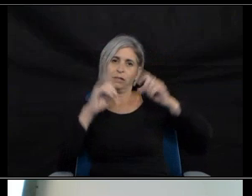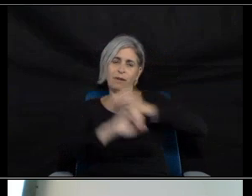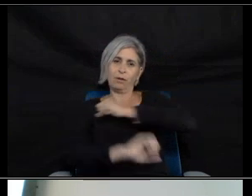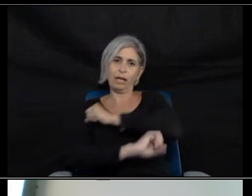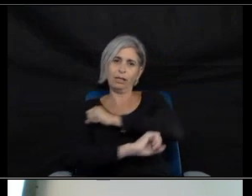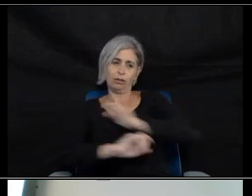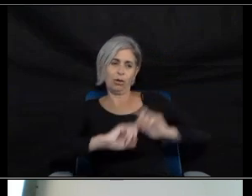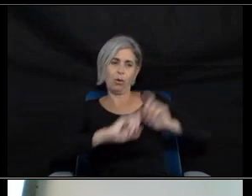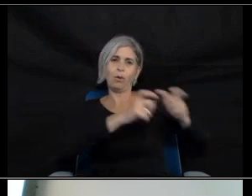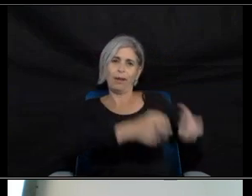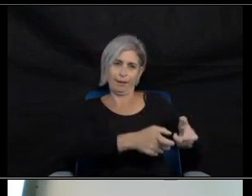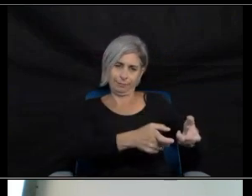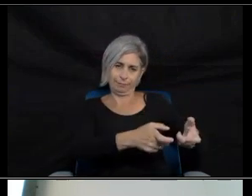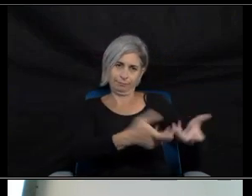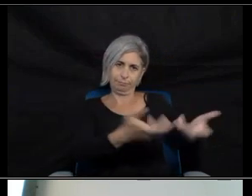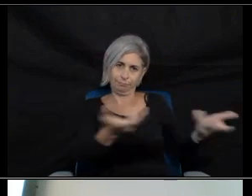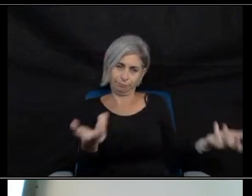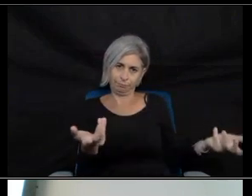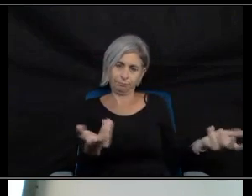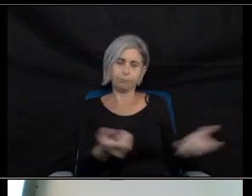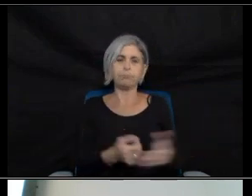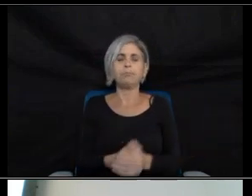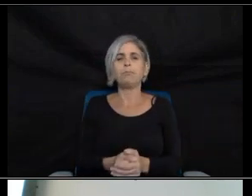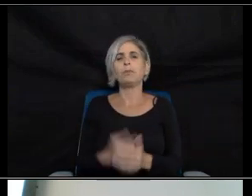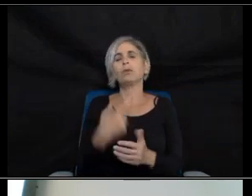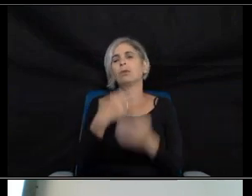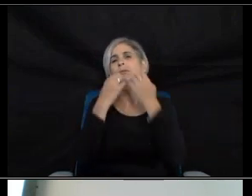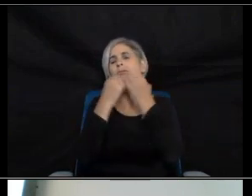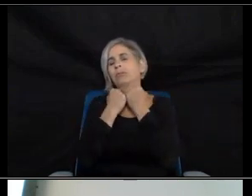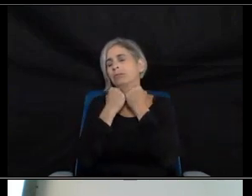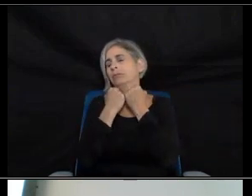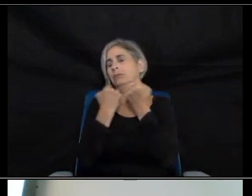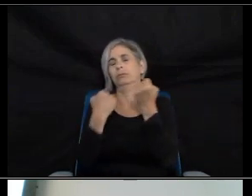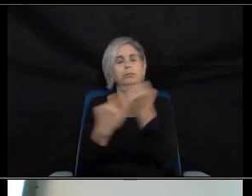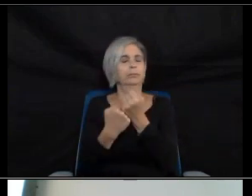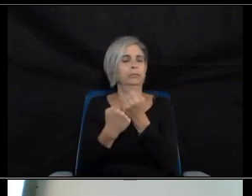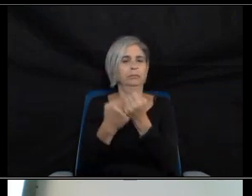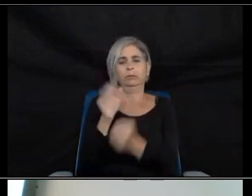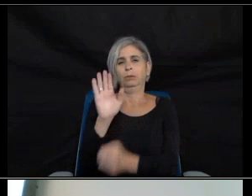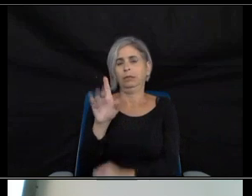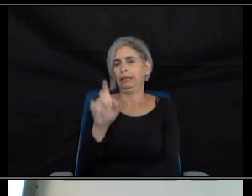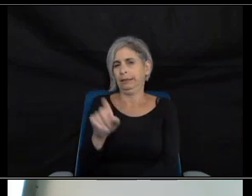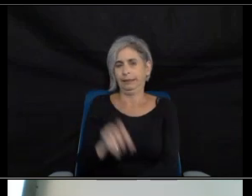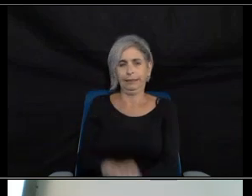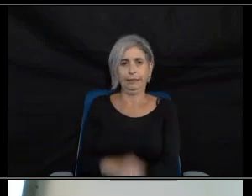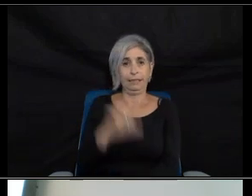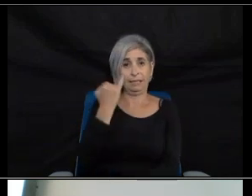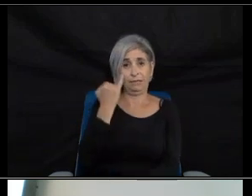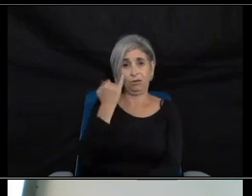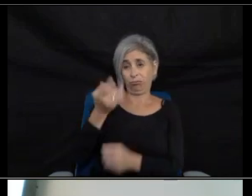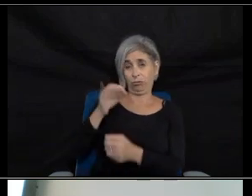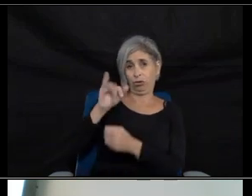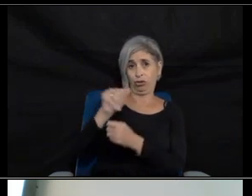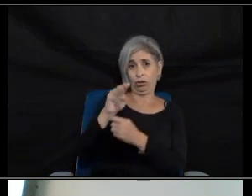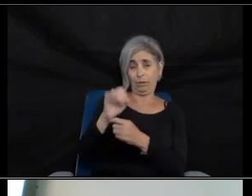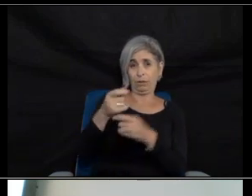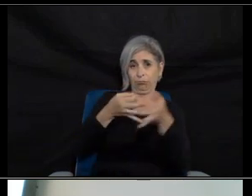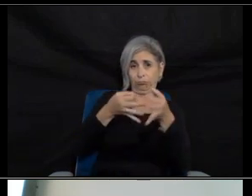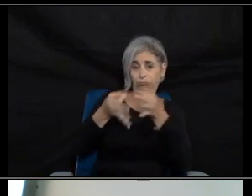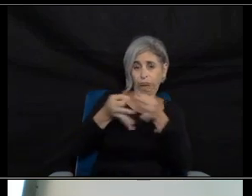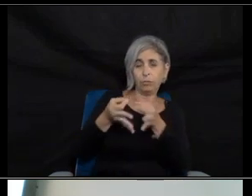make a contribution. So we would love your support to do this. And James, if you can talk a little bit more detail of